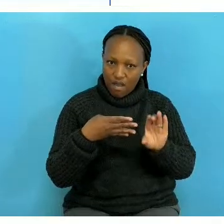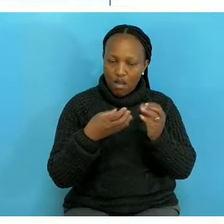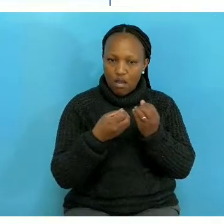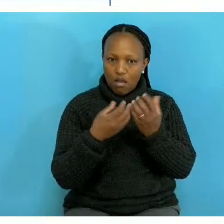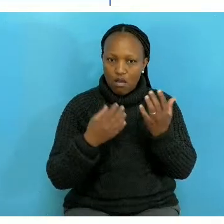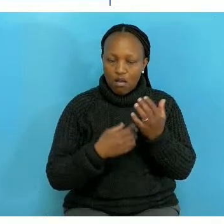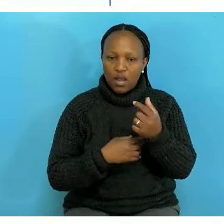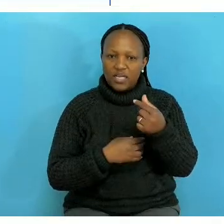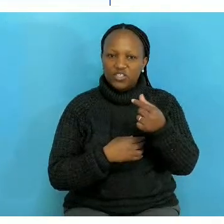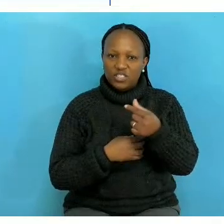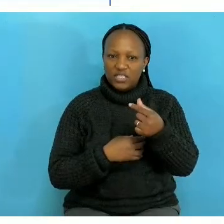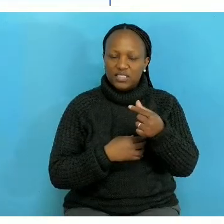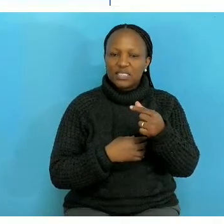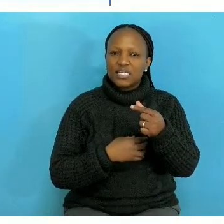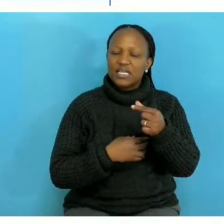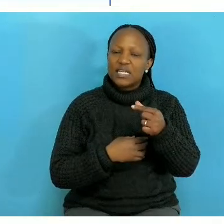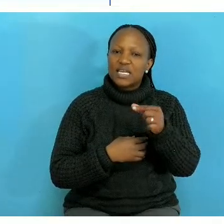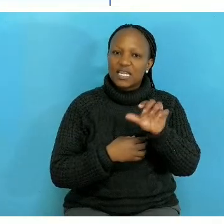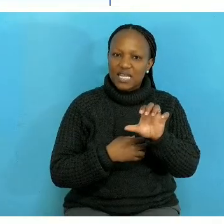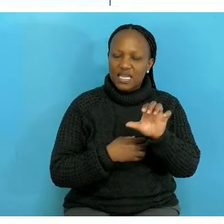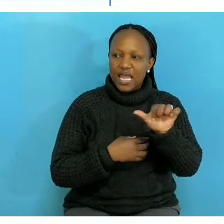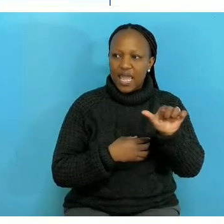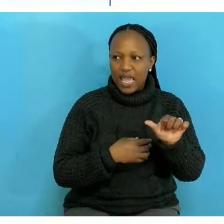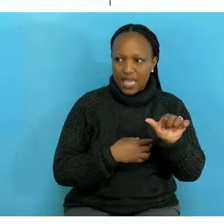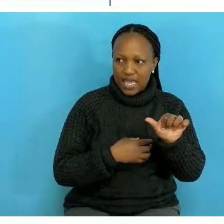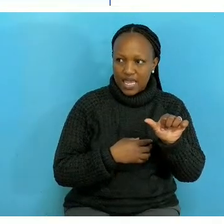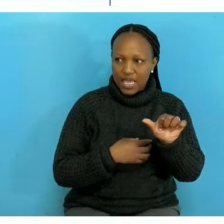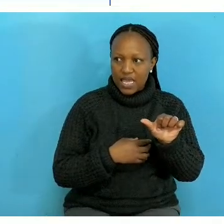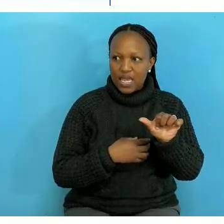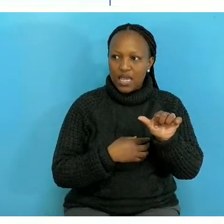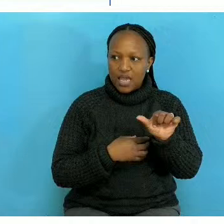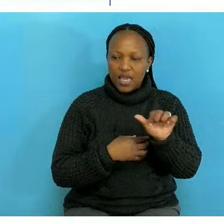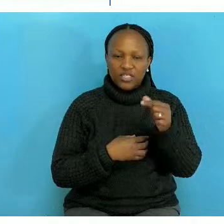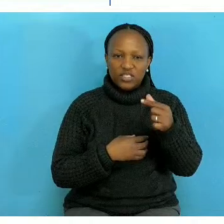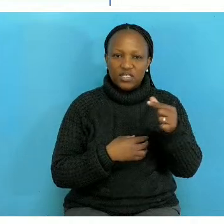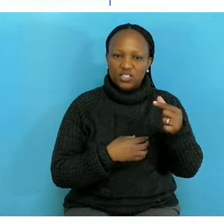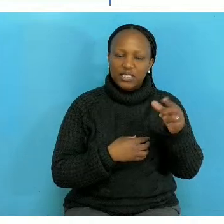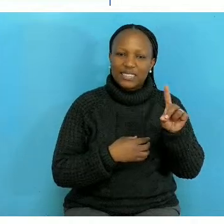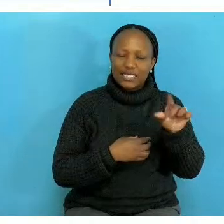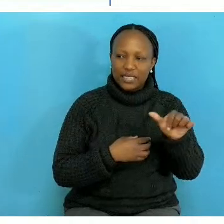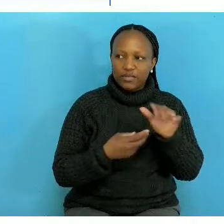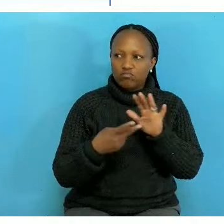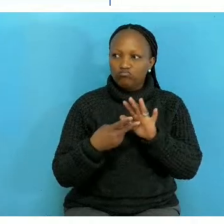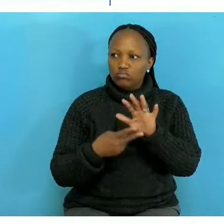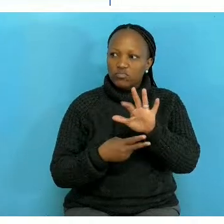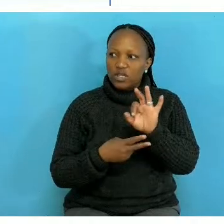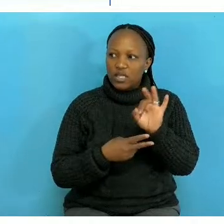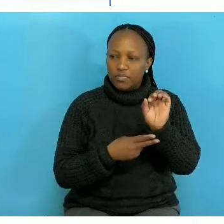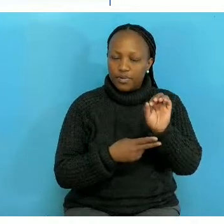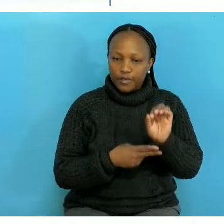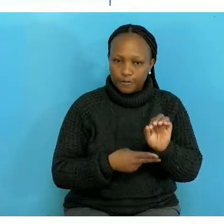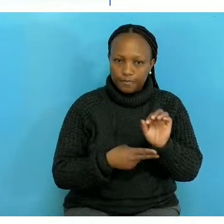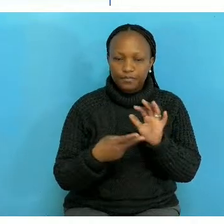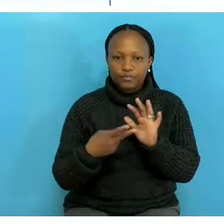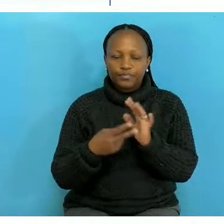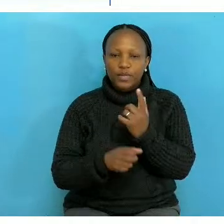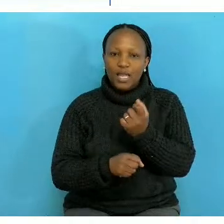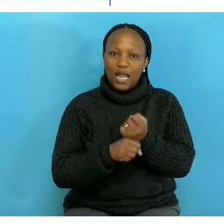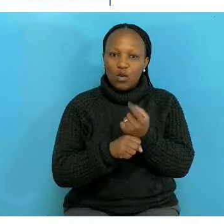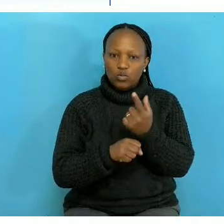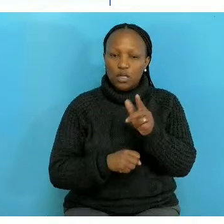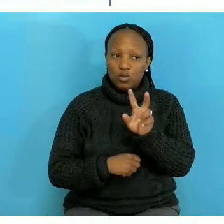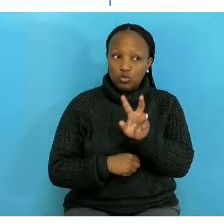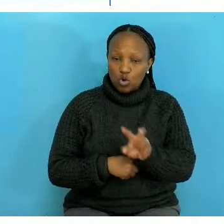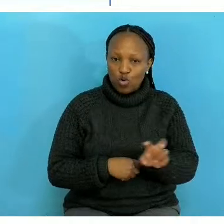GGDA is allocated 53% of the budget. Gauteng